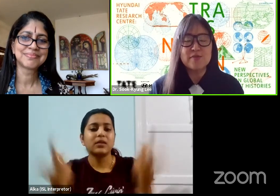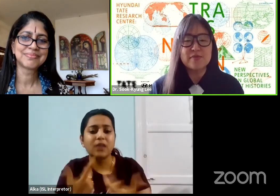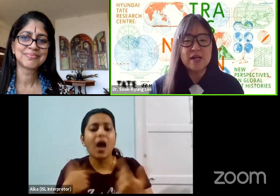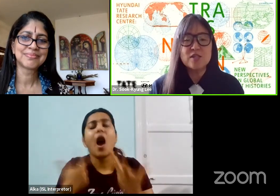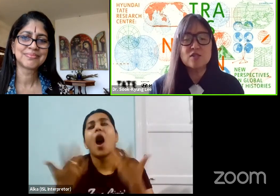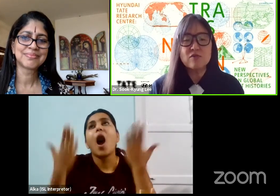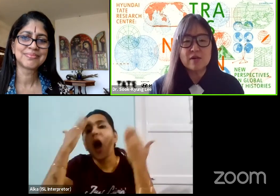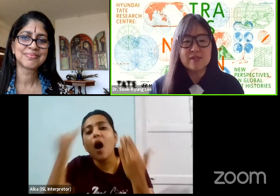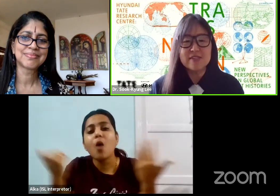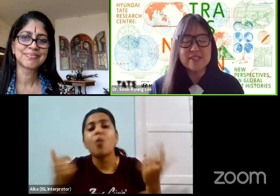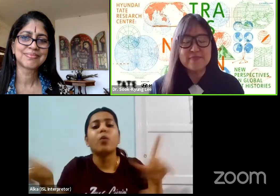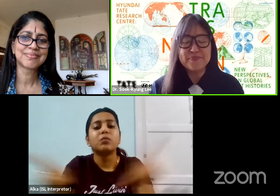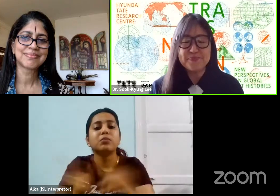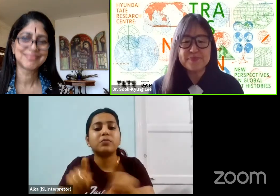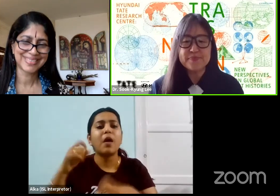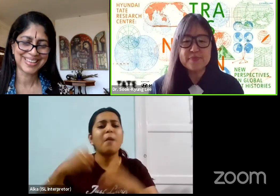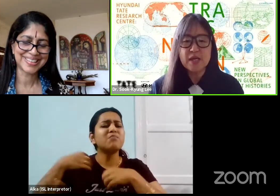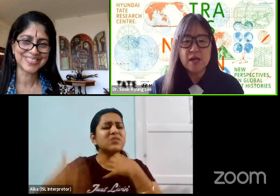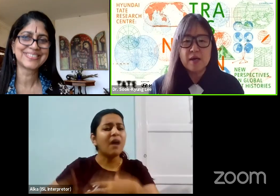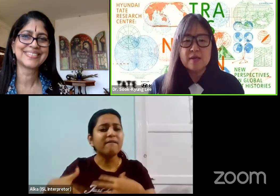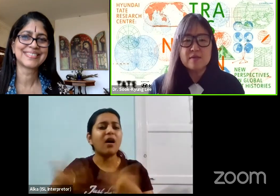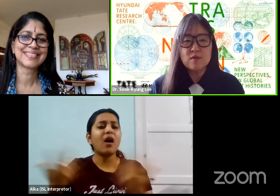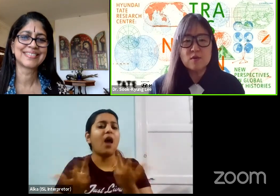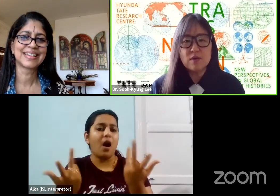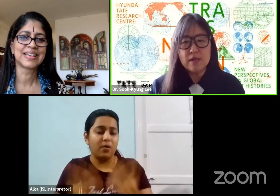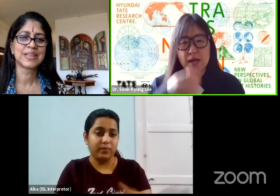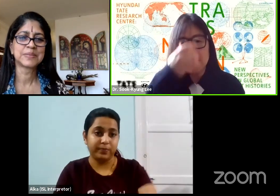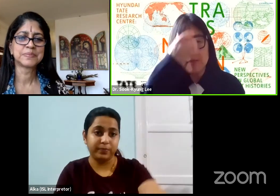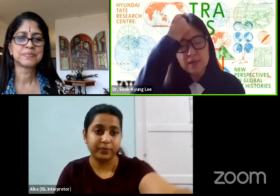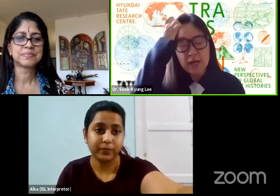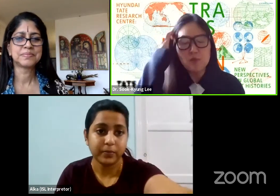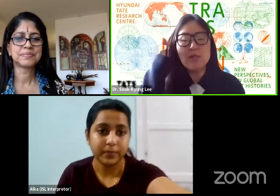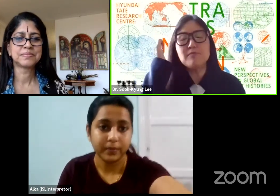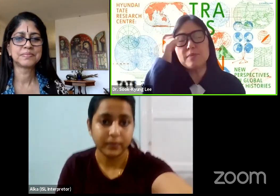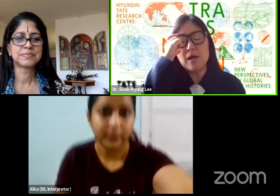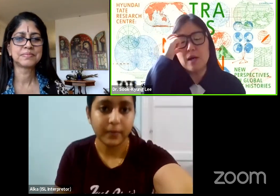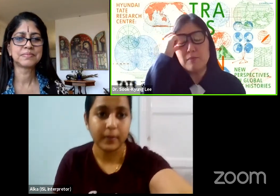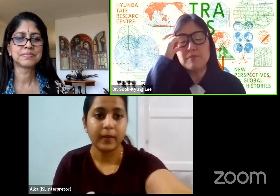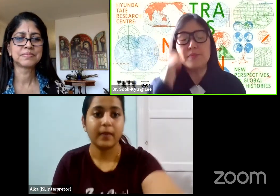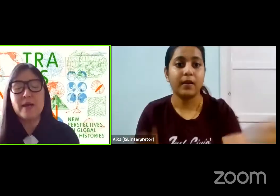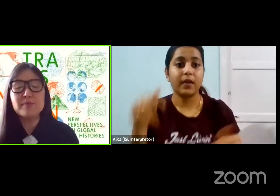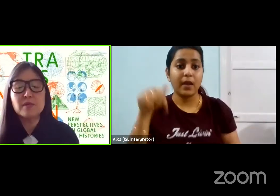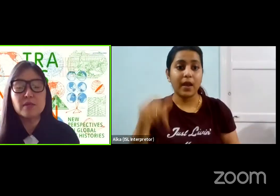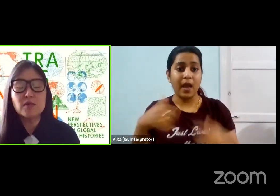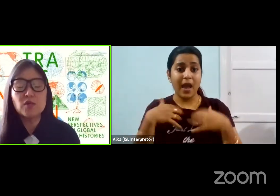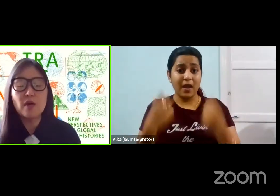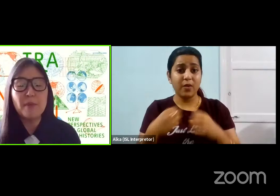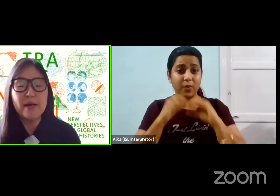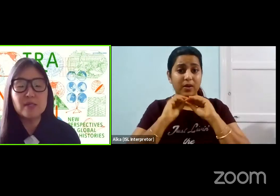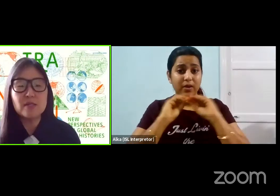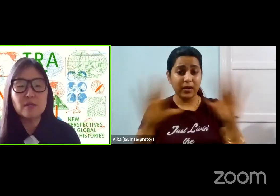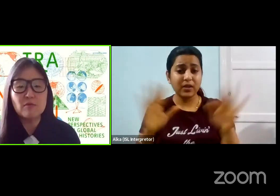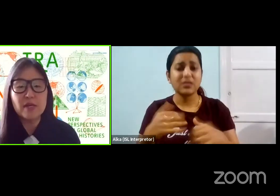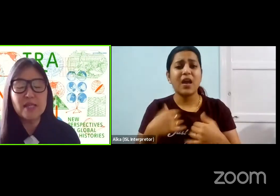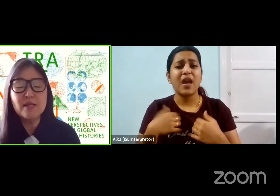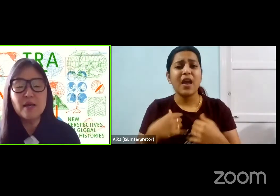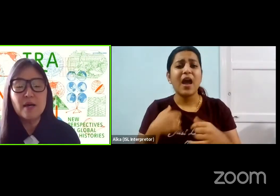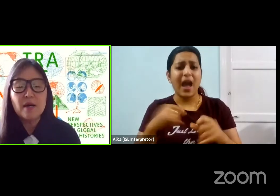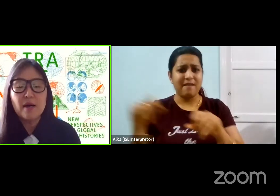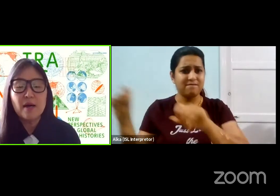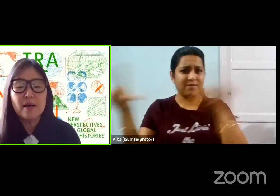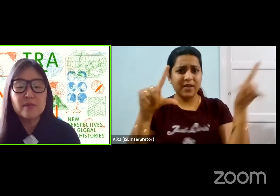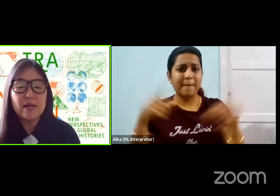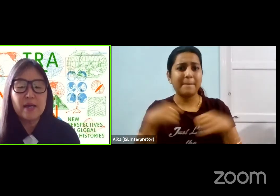daily sort of struggles. So I will perhaps share my